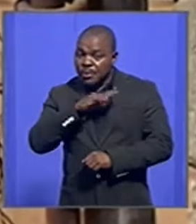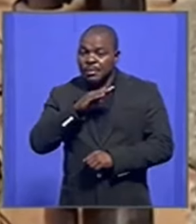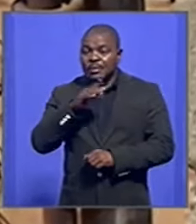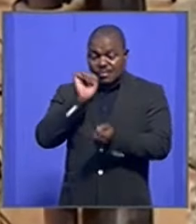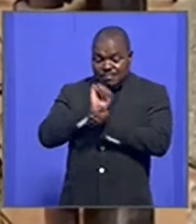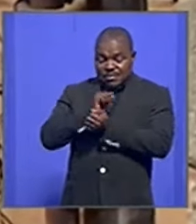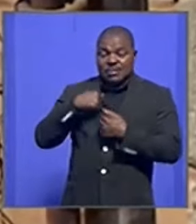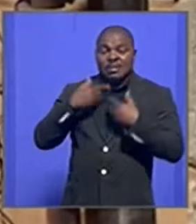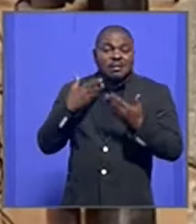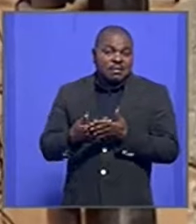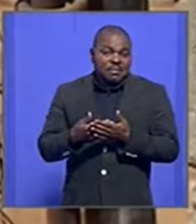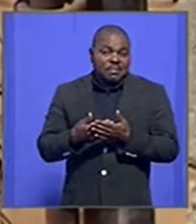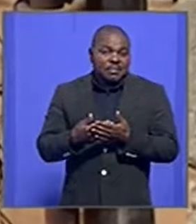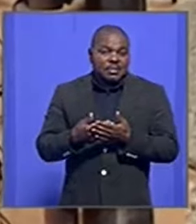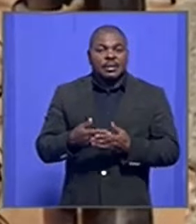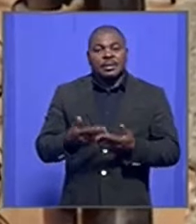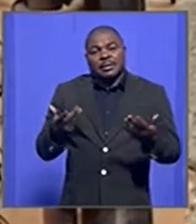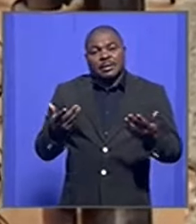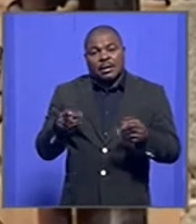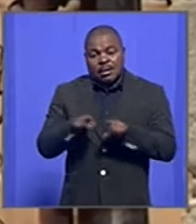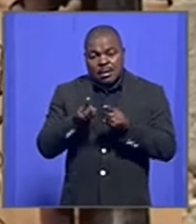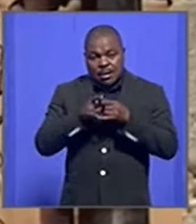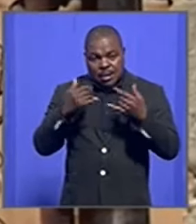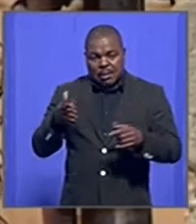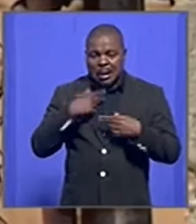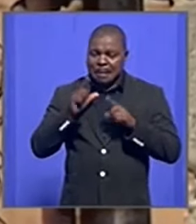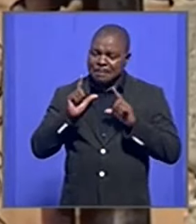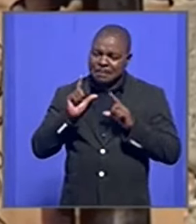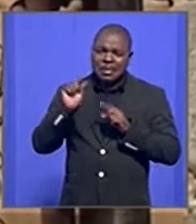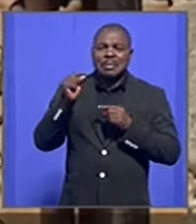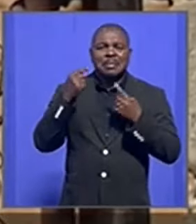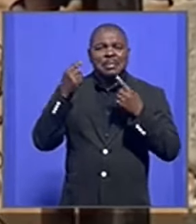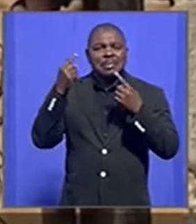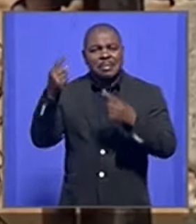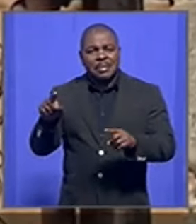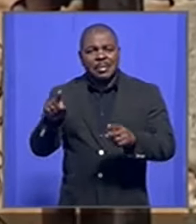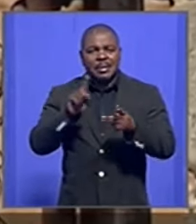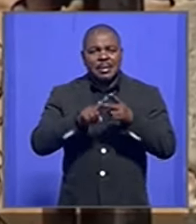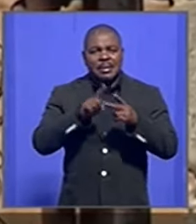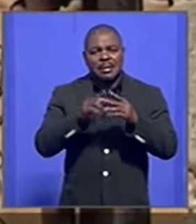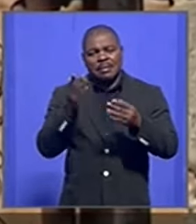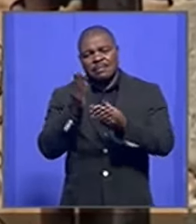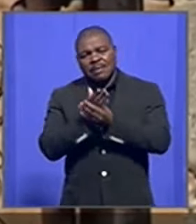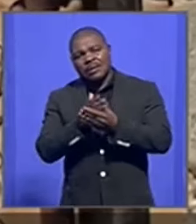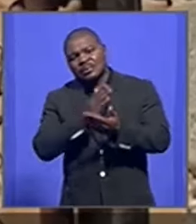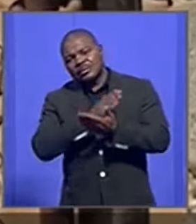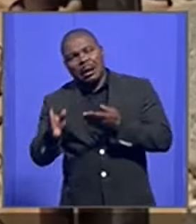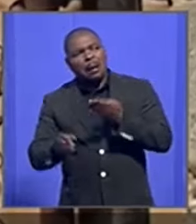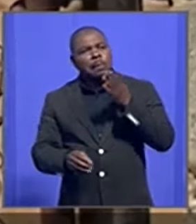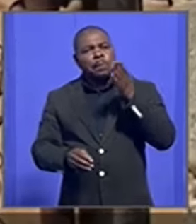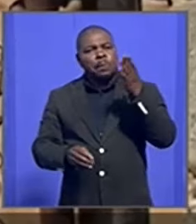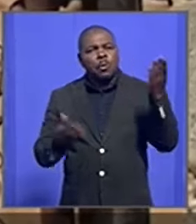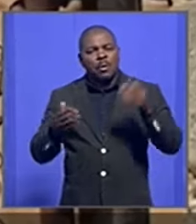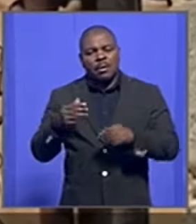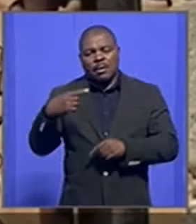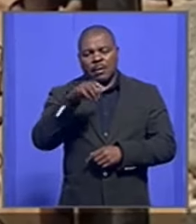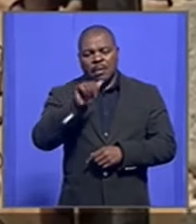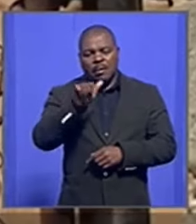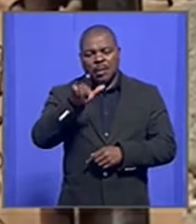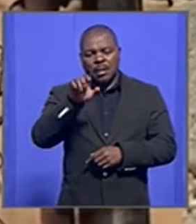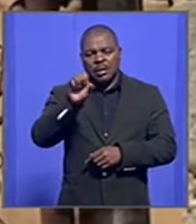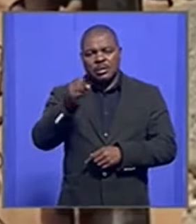tshwara sometimes ga re na taxi fare jaaka nou yana ke a taboga dilo di setse ditokoto tsa rona tseno di setse ka Galeshewe khoto